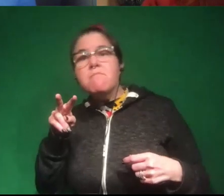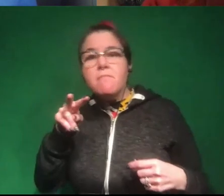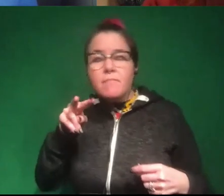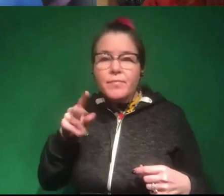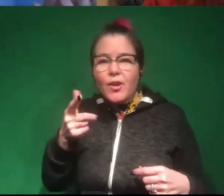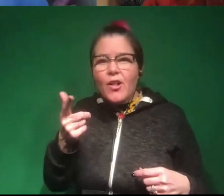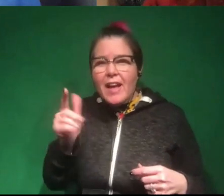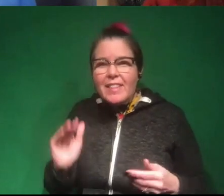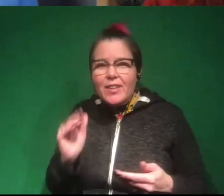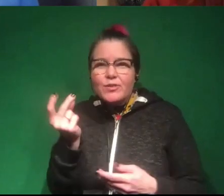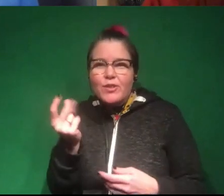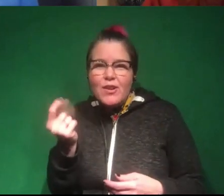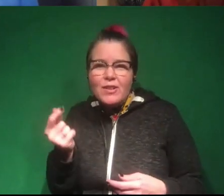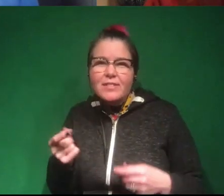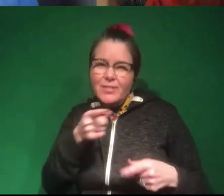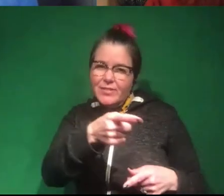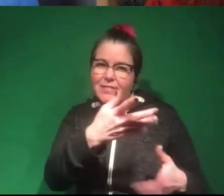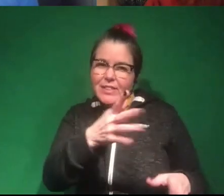little dogs. Sarah's seen this as well,